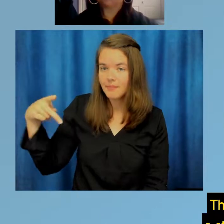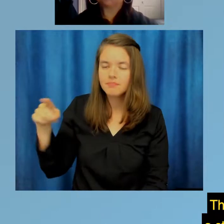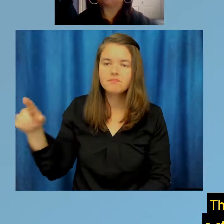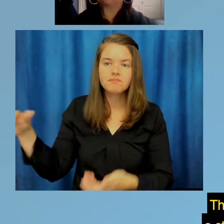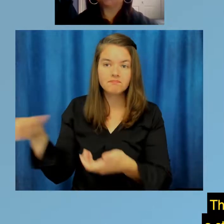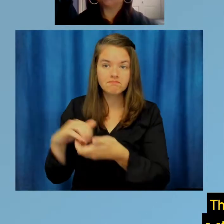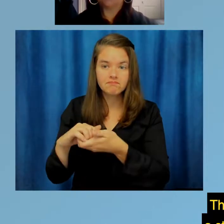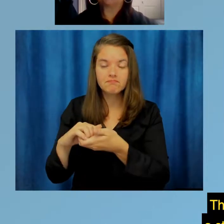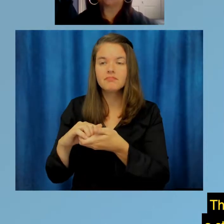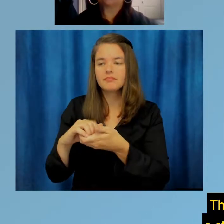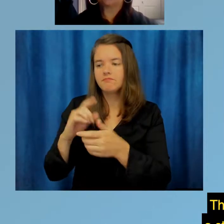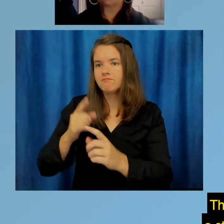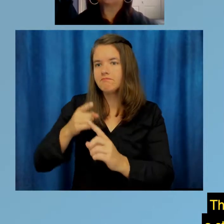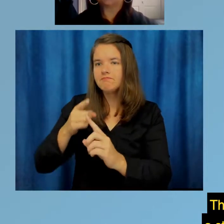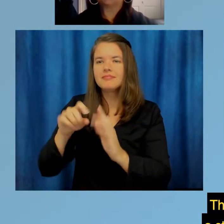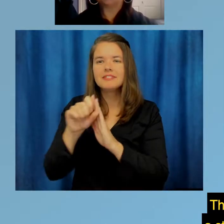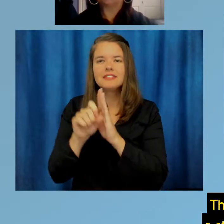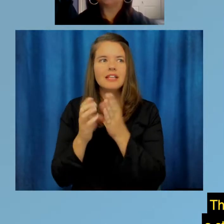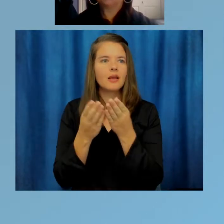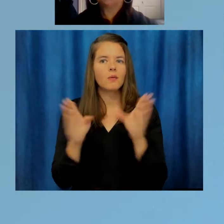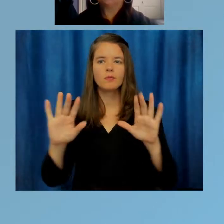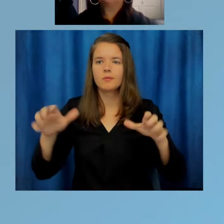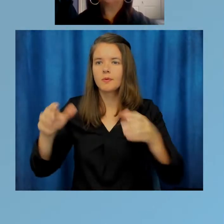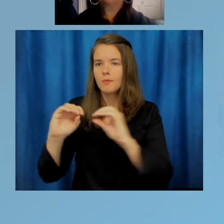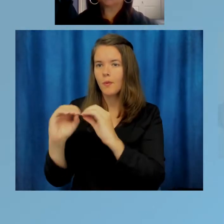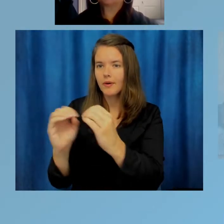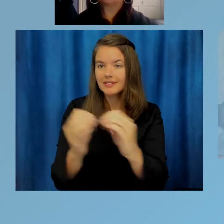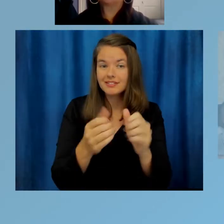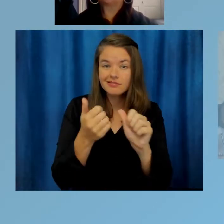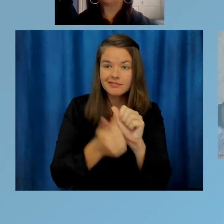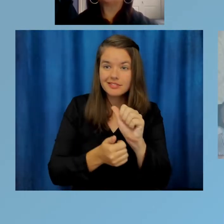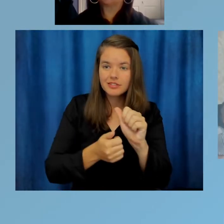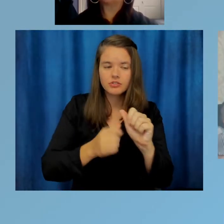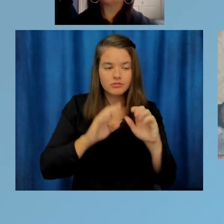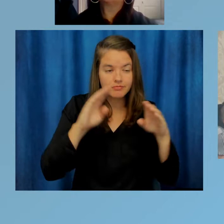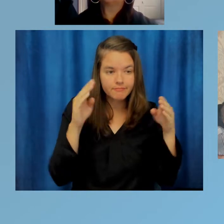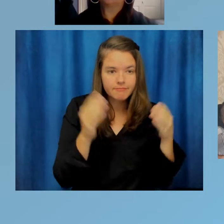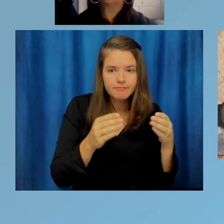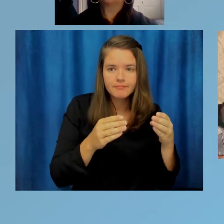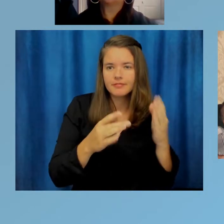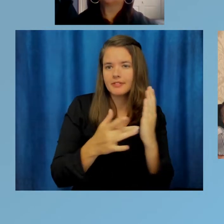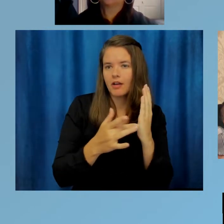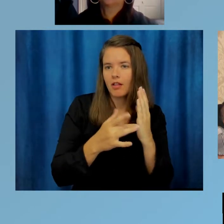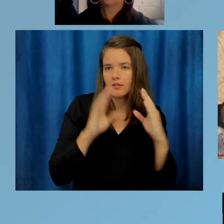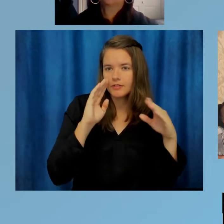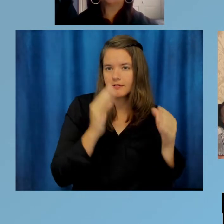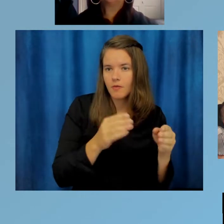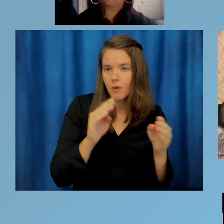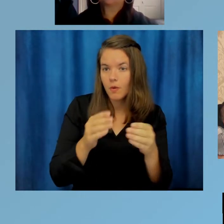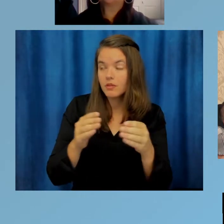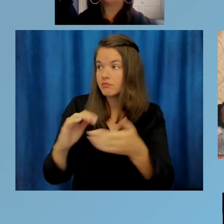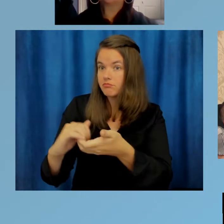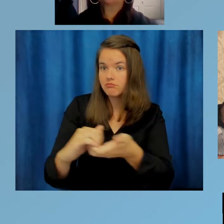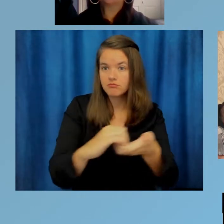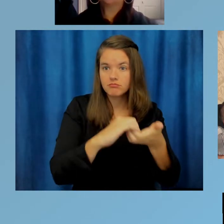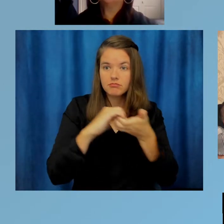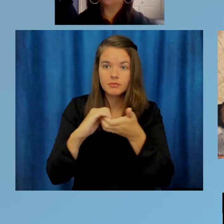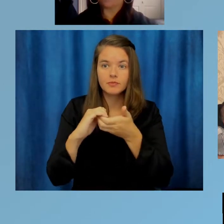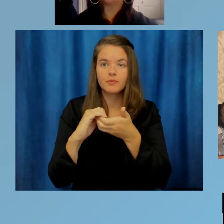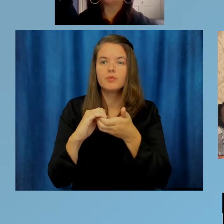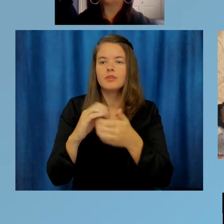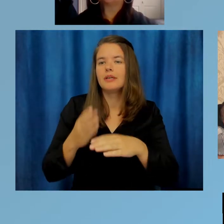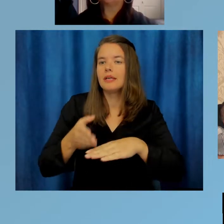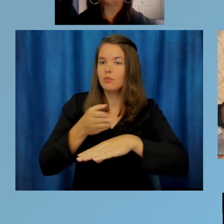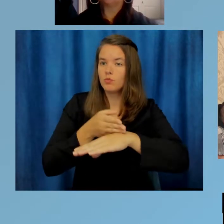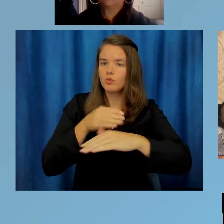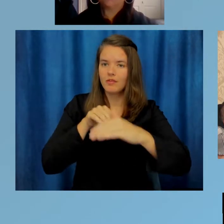is designated as a statewide group of organizations, each with a targeted assistive technology focus, working together to